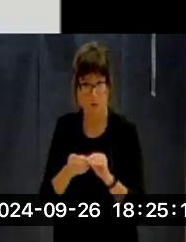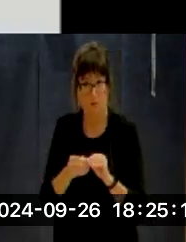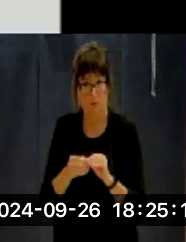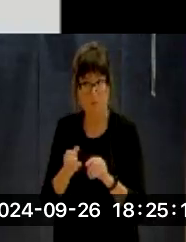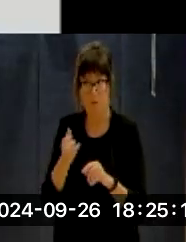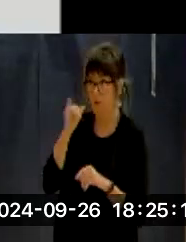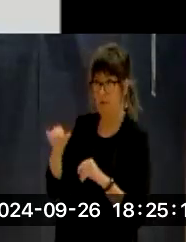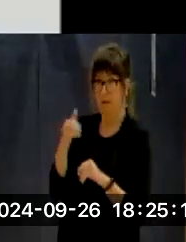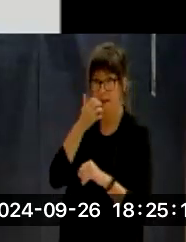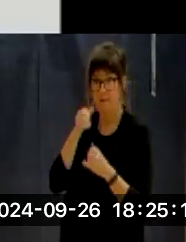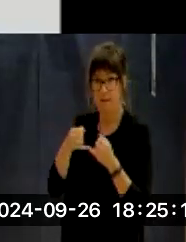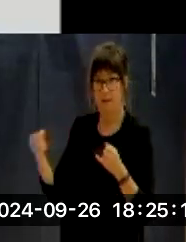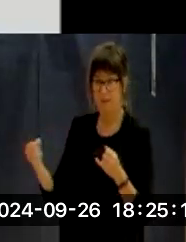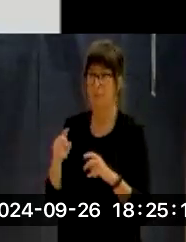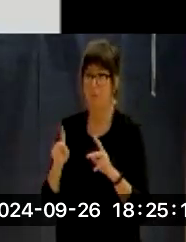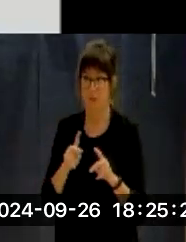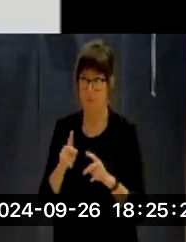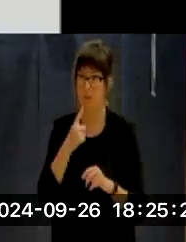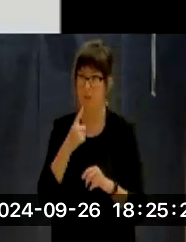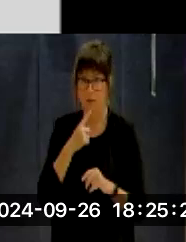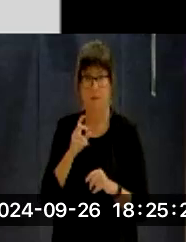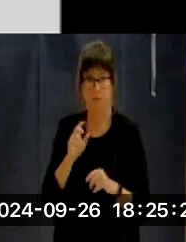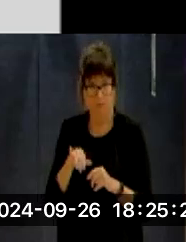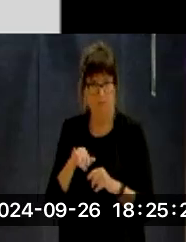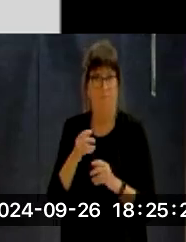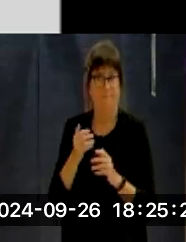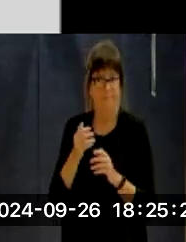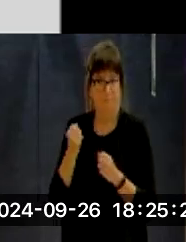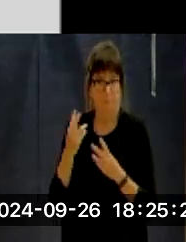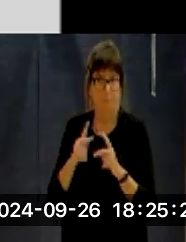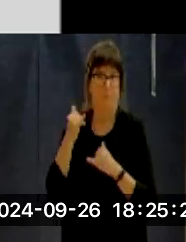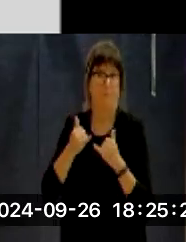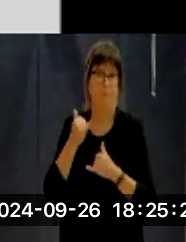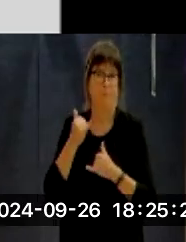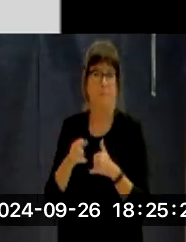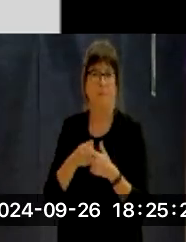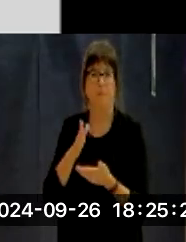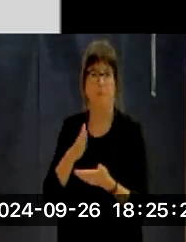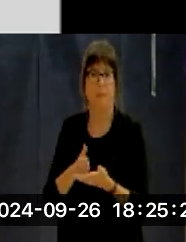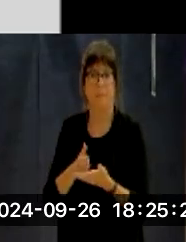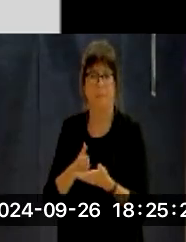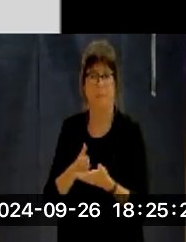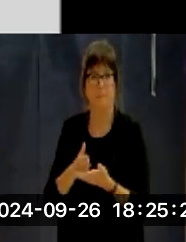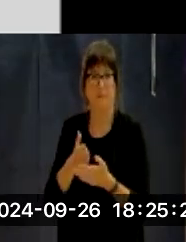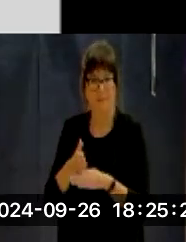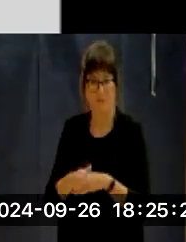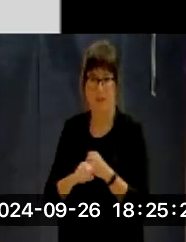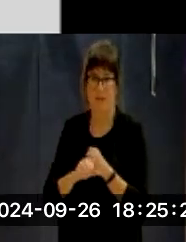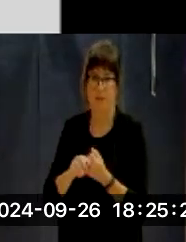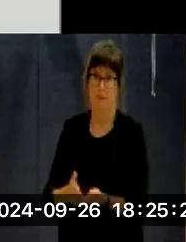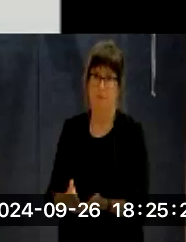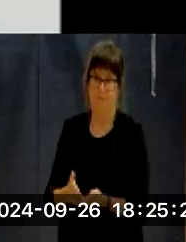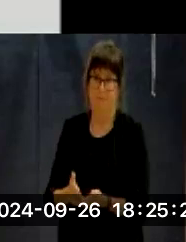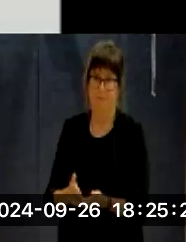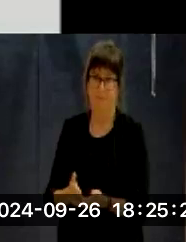worked in the program reported that a steady stream of calls, which stopped when the ads were stopped. The